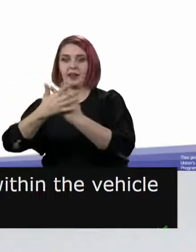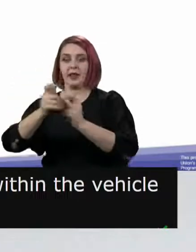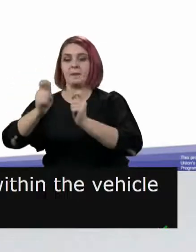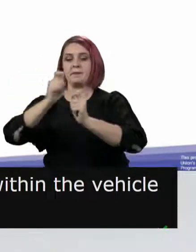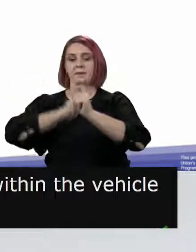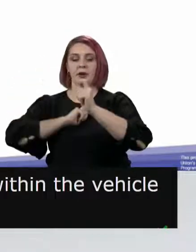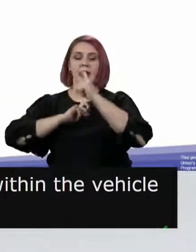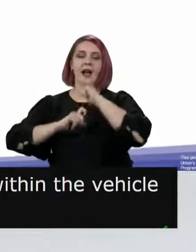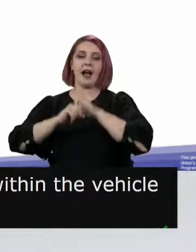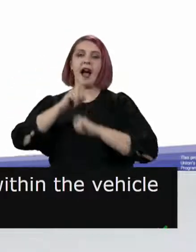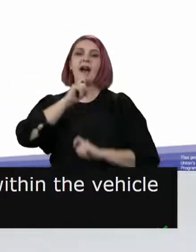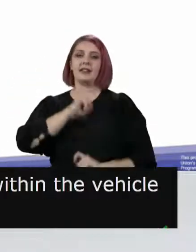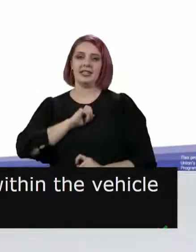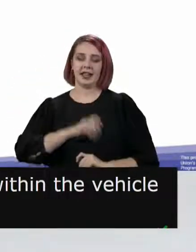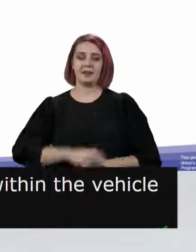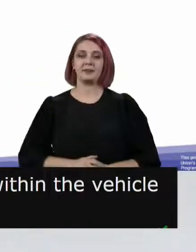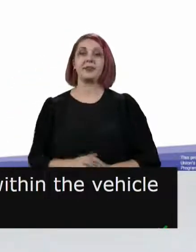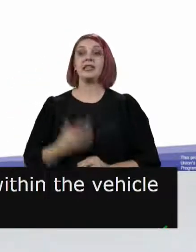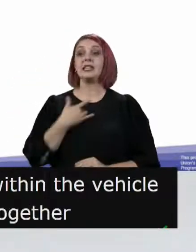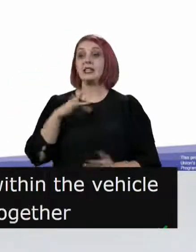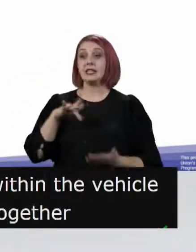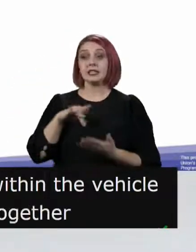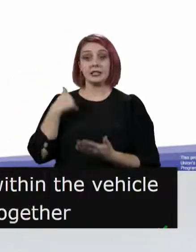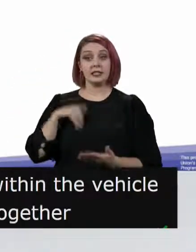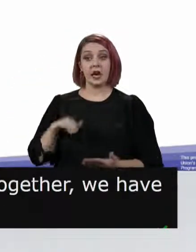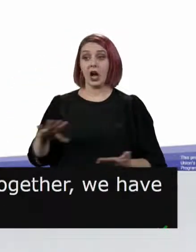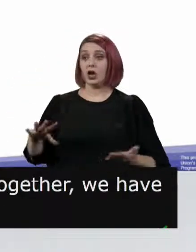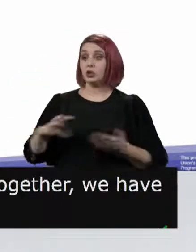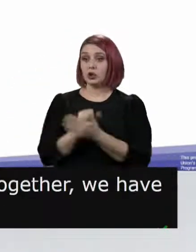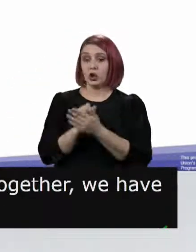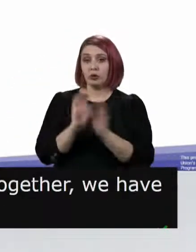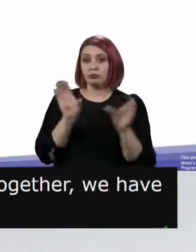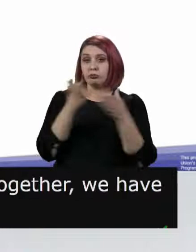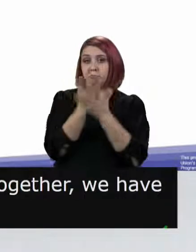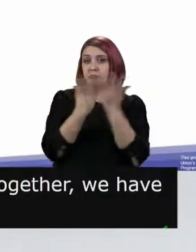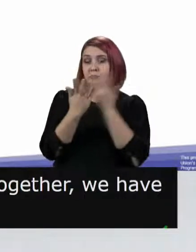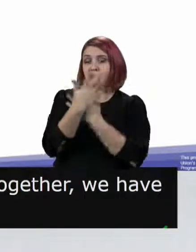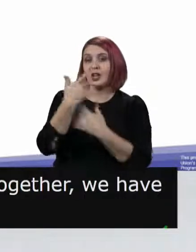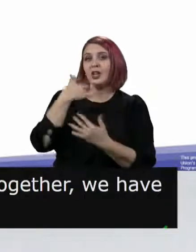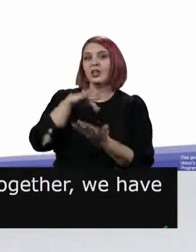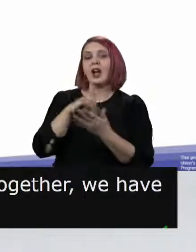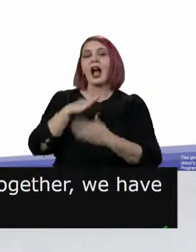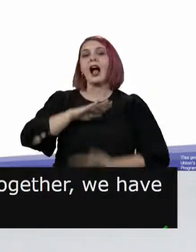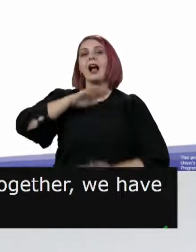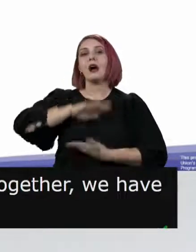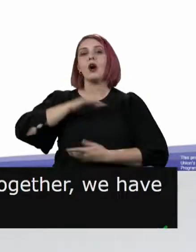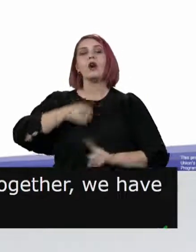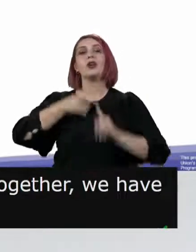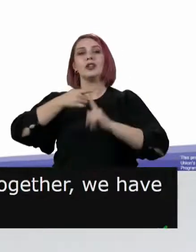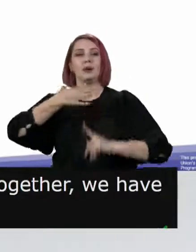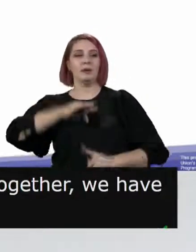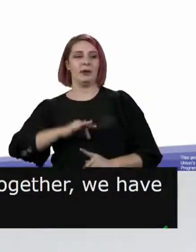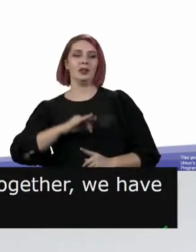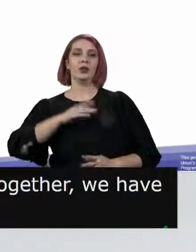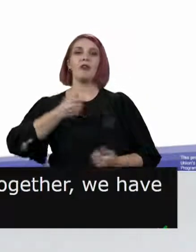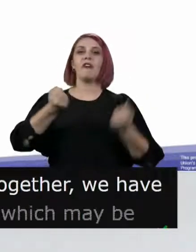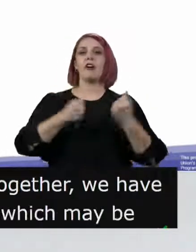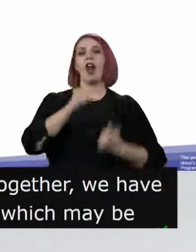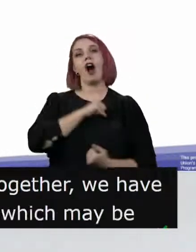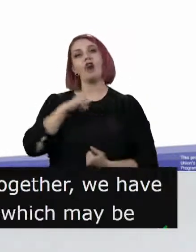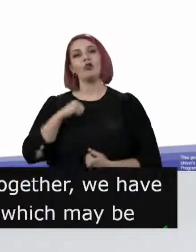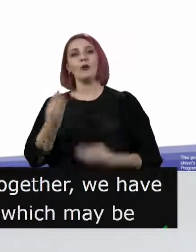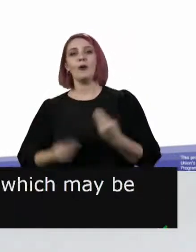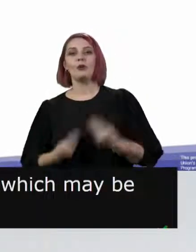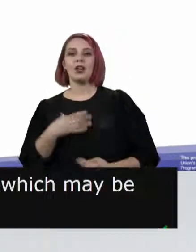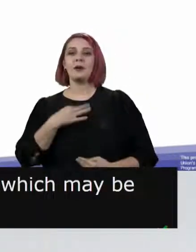together, we have the capacity for autonomous vehicles to be used, which may be used by people who otherwise would